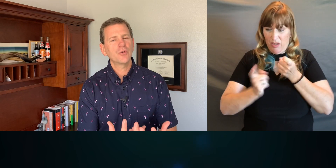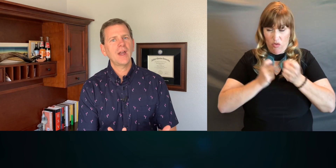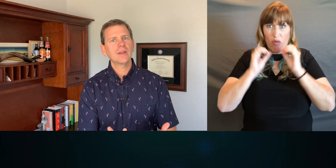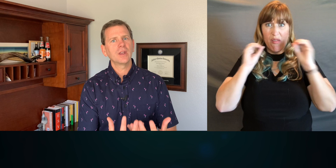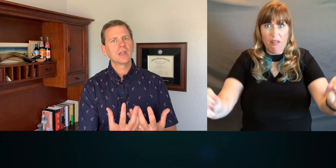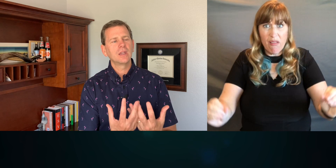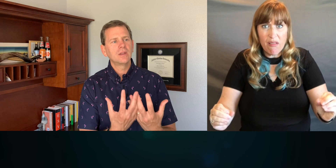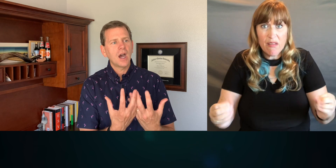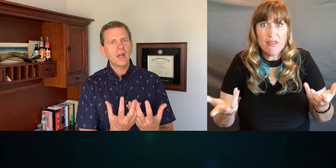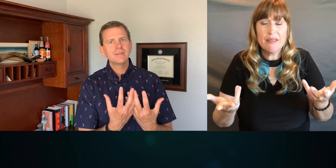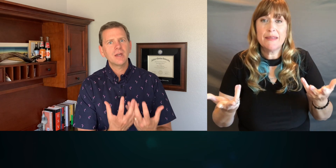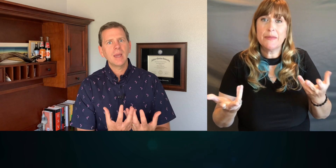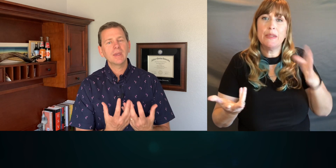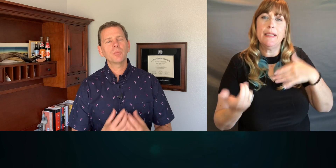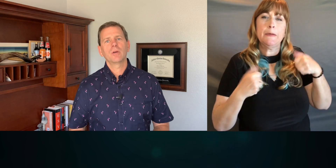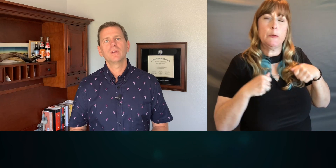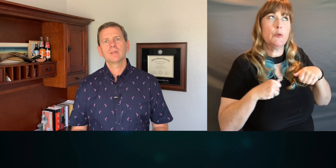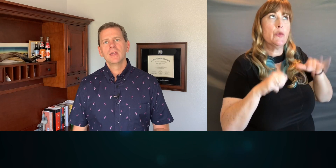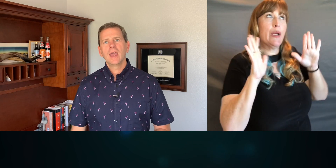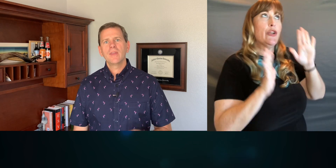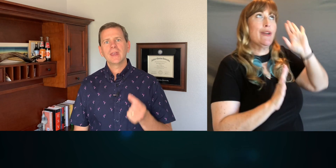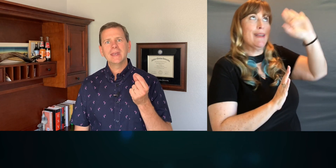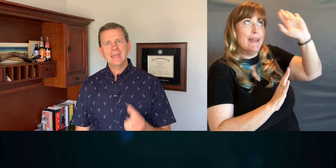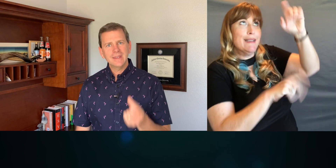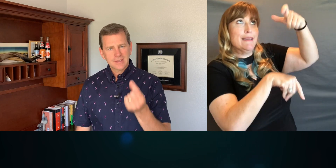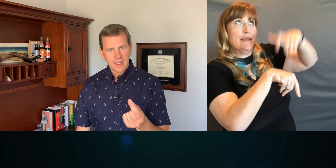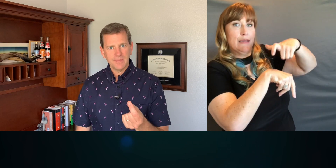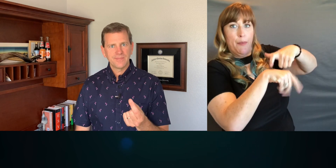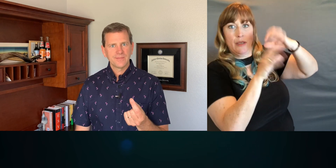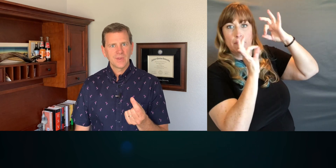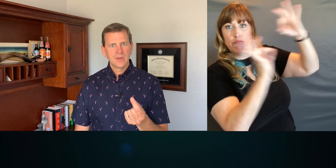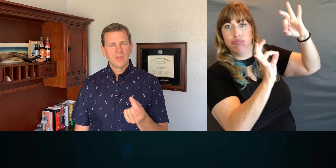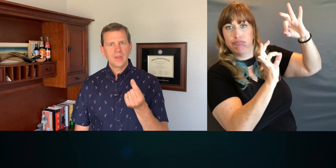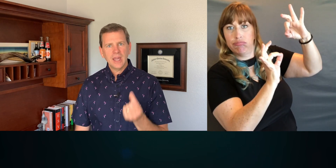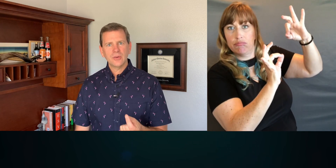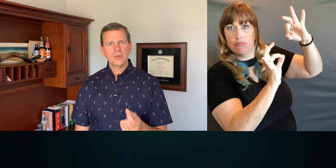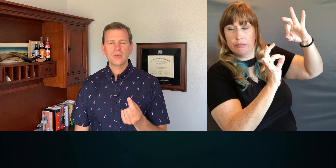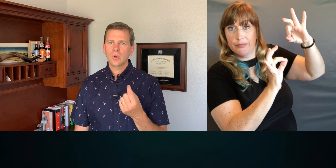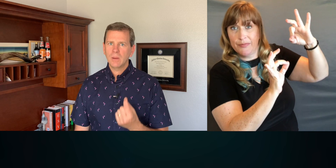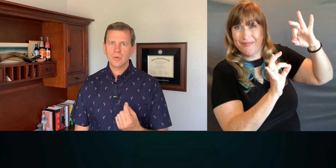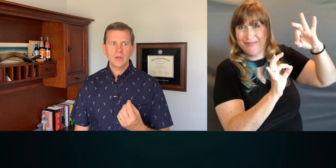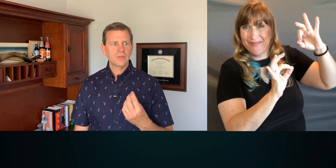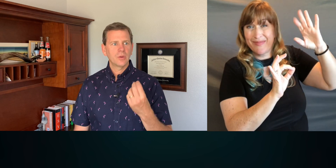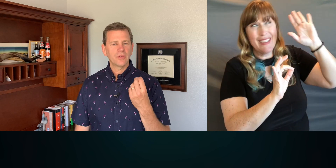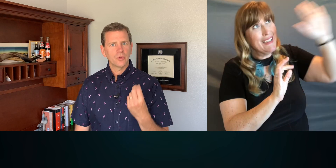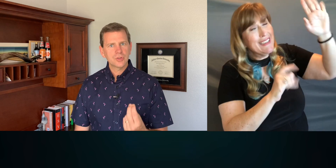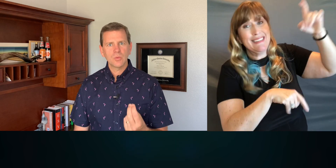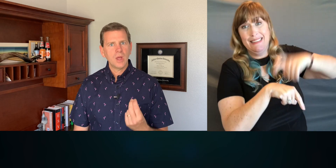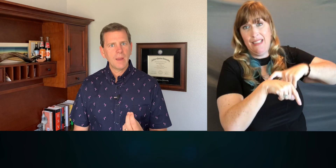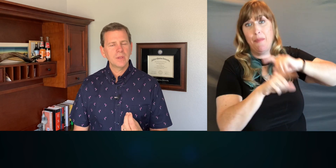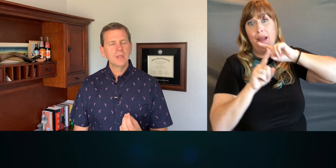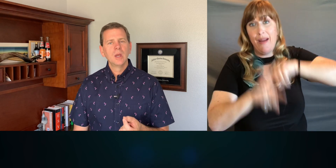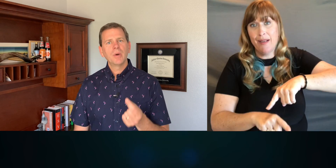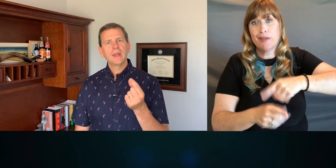to the fact that God's timing is perfect and that in his time, the answers will come to us, the resolution